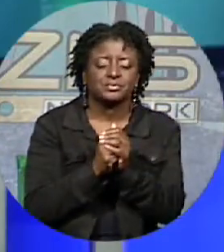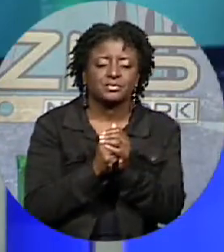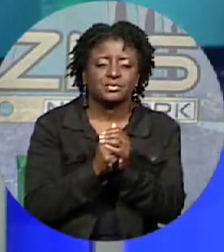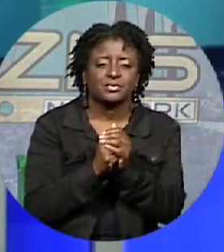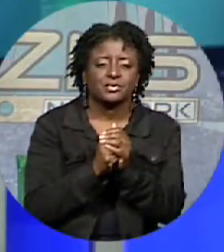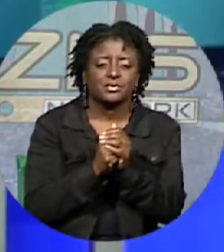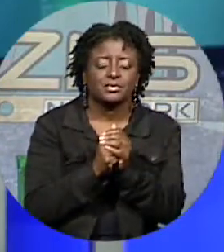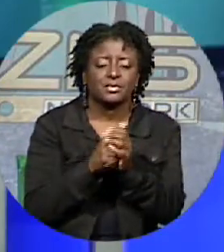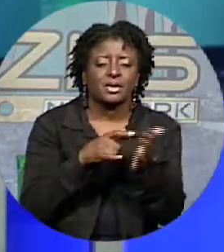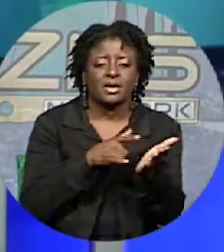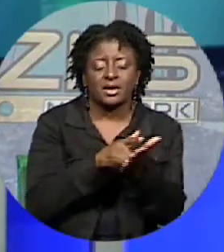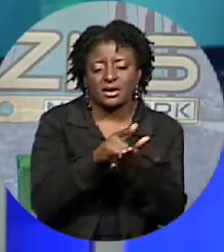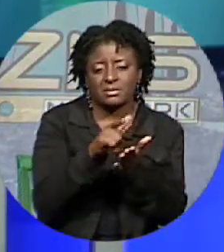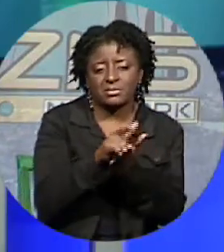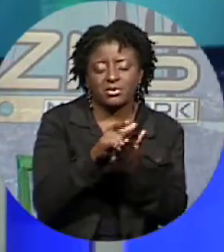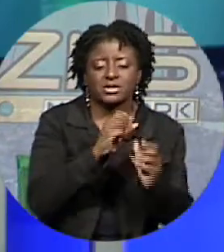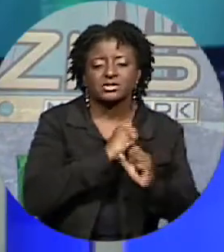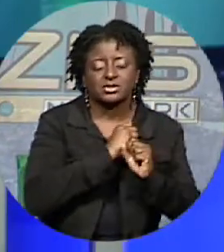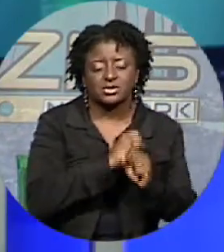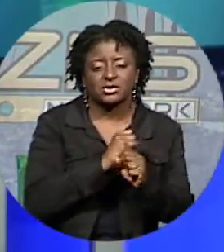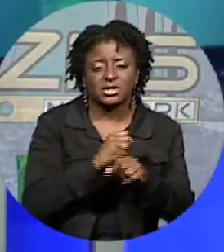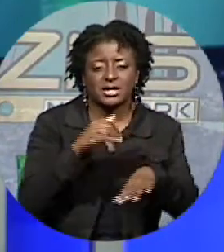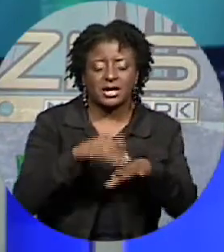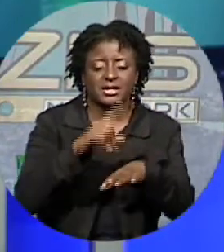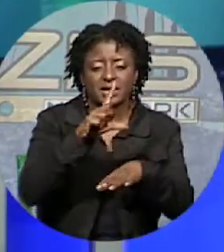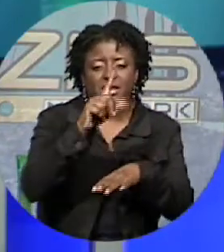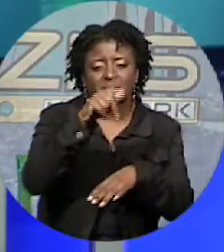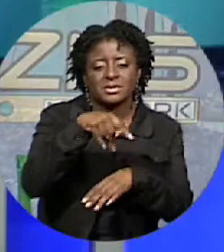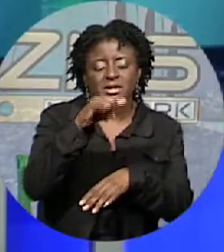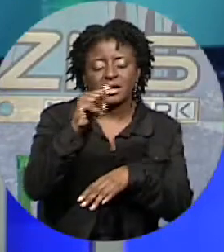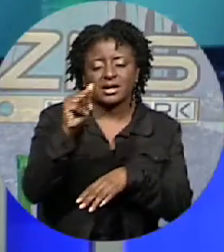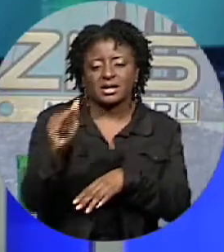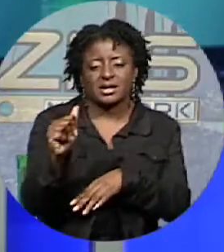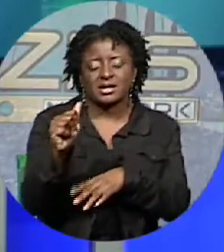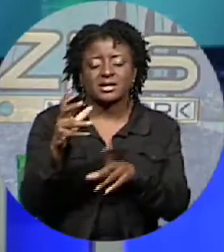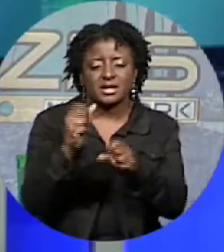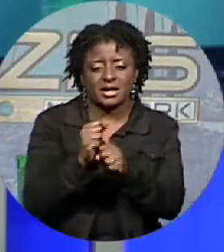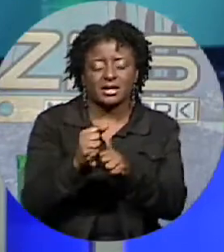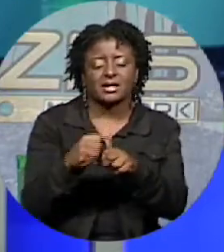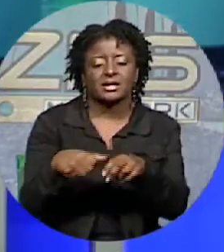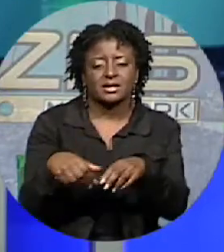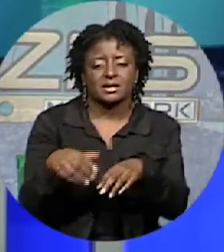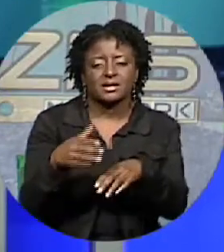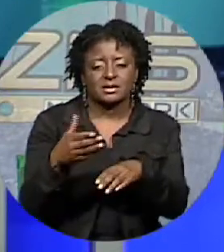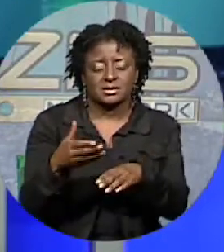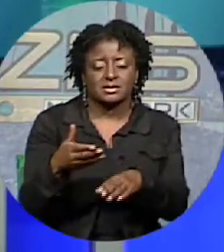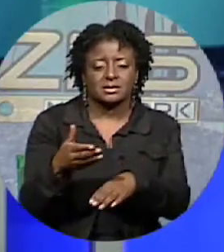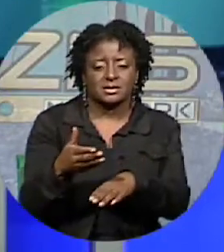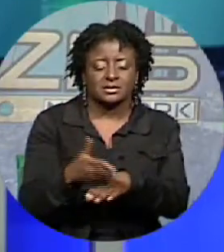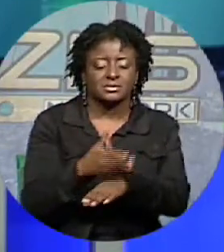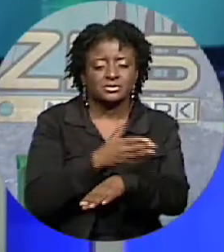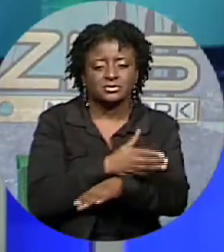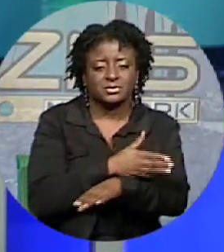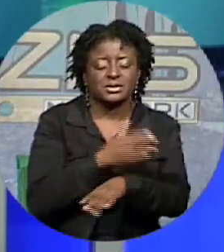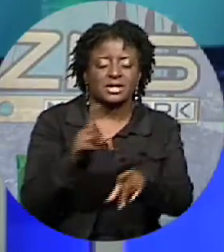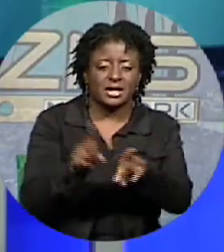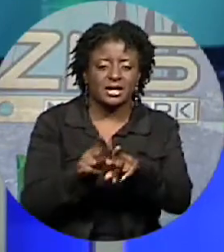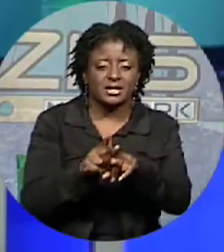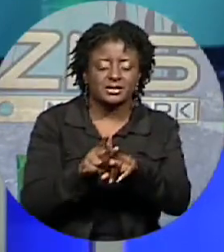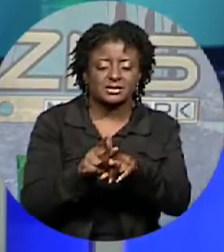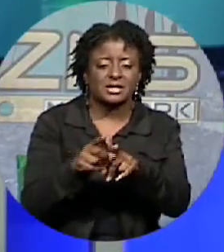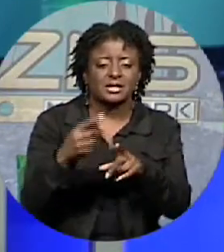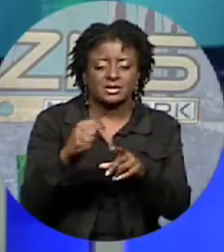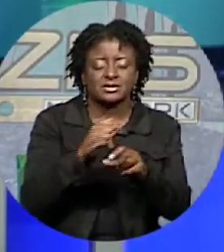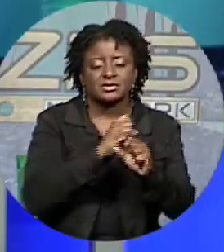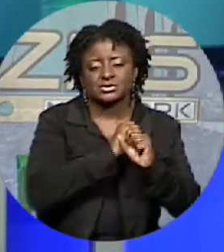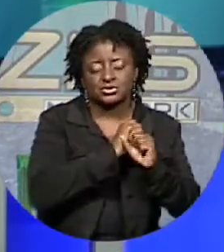Lyndon Pinling International Airport getting a boost as recruits have completed the necessary training to work at the facility. The 24